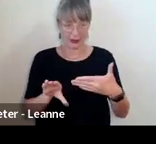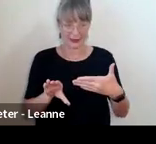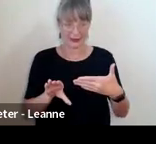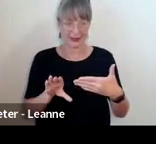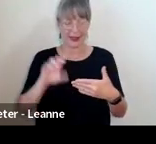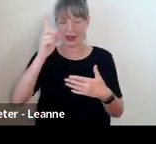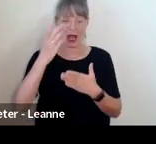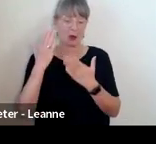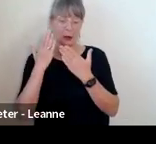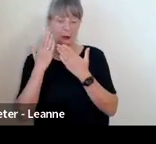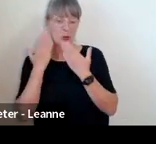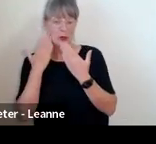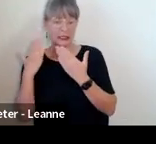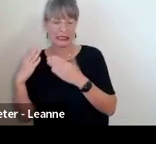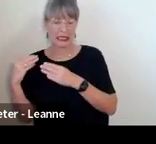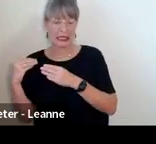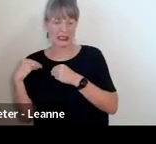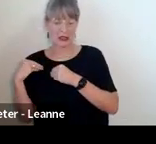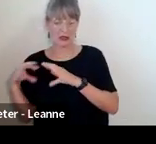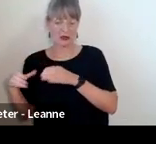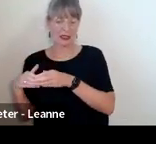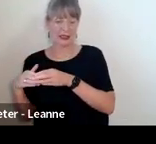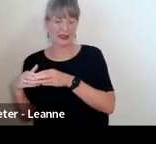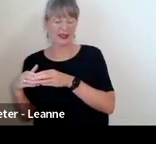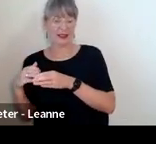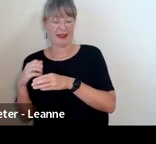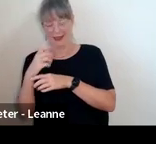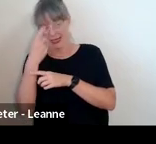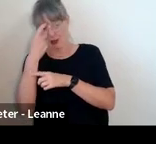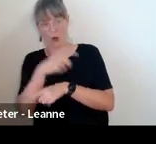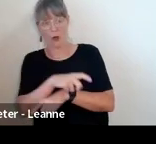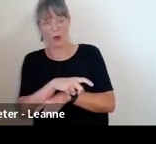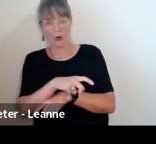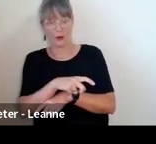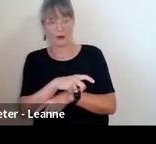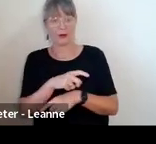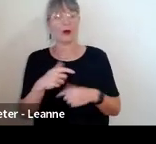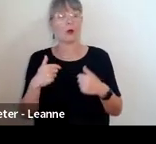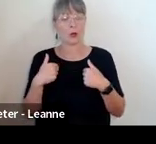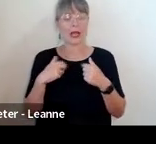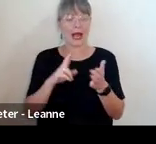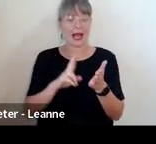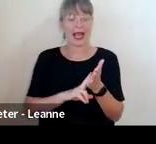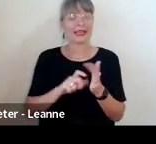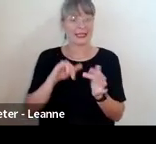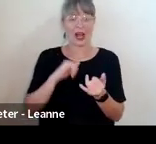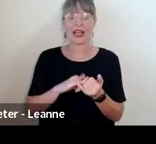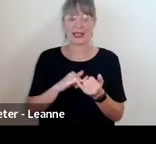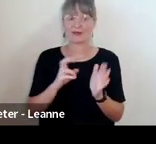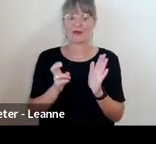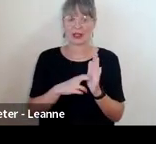industry, ByStorm is smart business. We are also NDIS registered for assistive